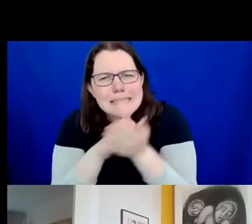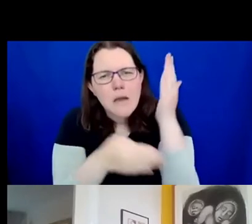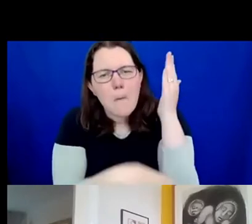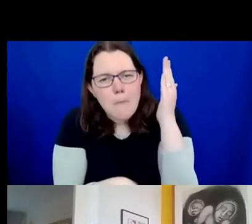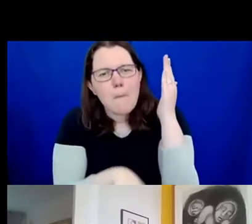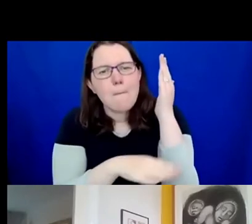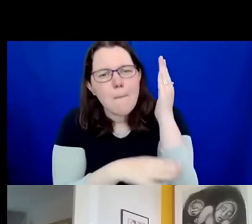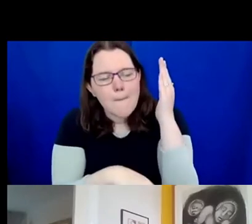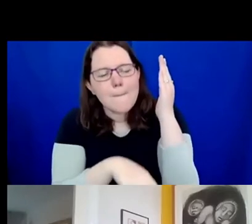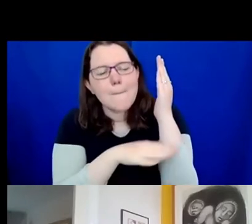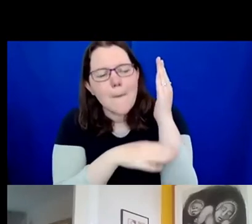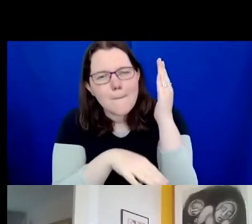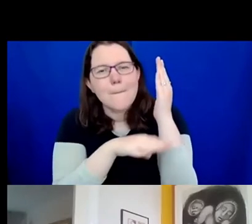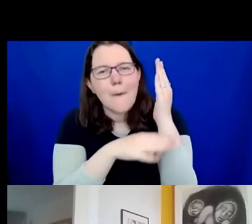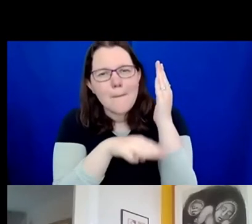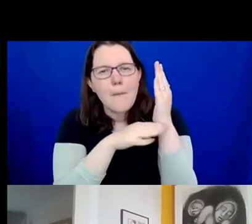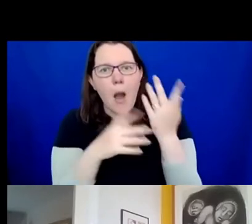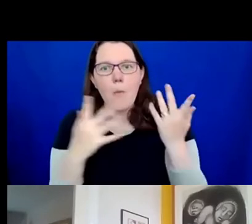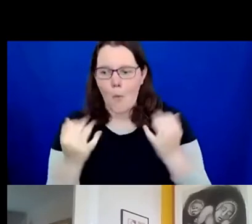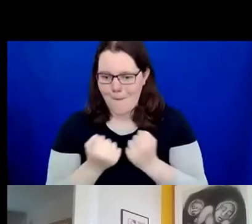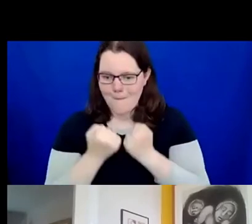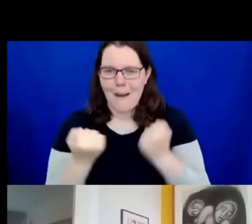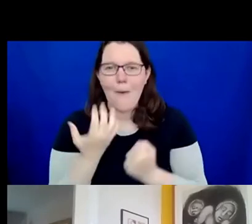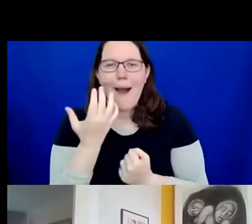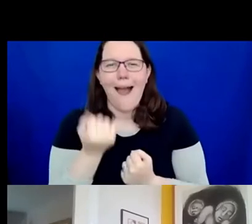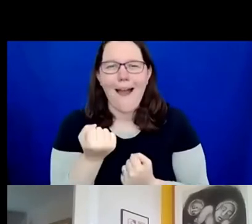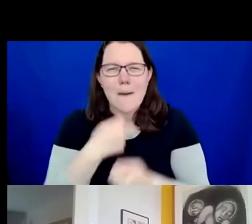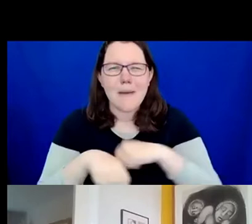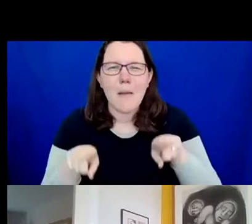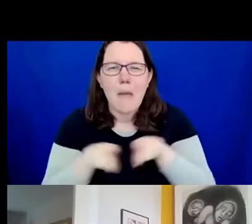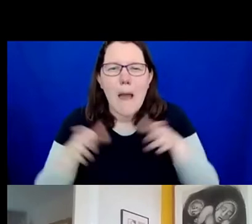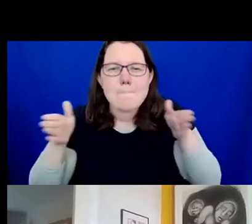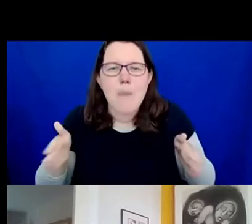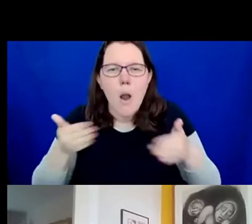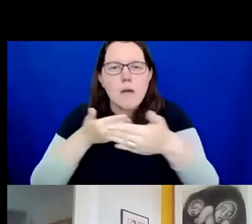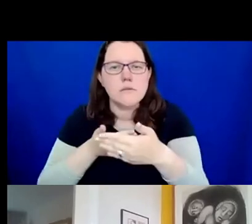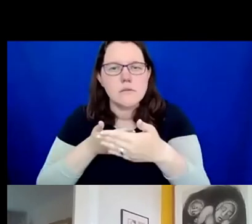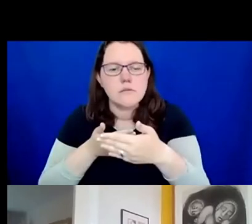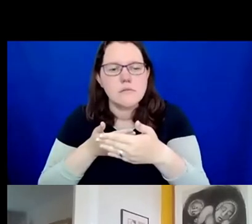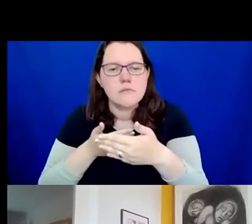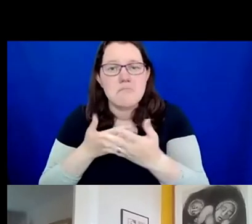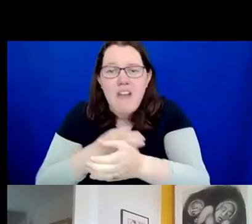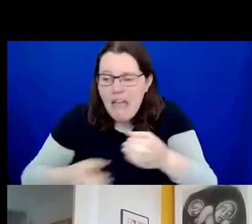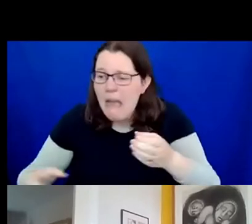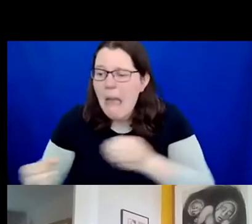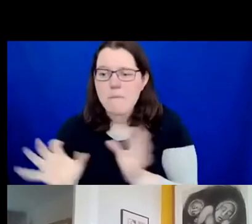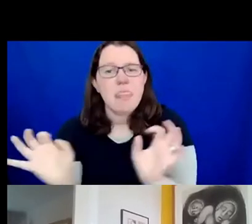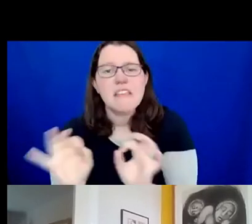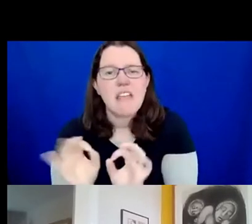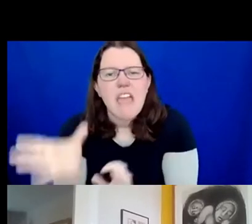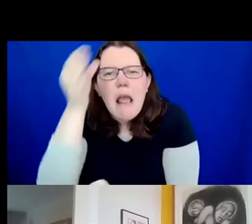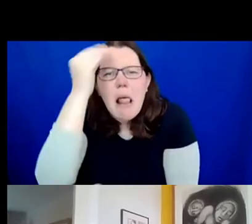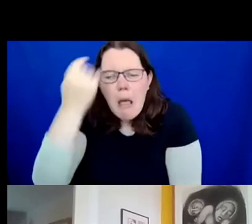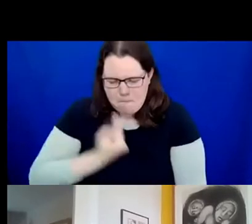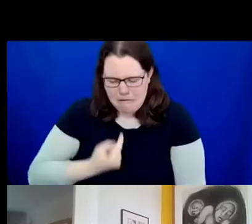power, and box yourself in. Without empathy, you fail to learn about yourself. We need to listen with